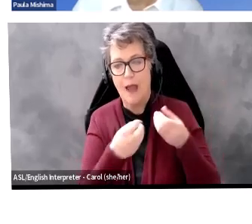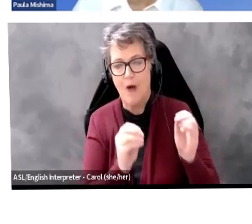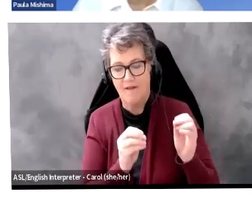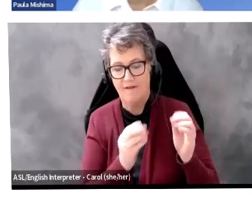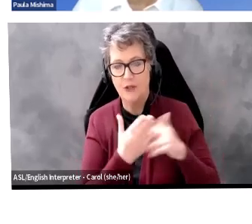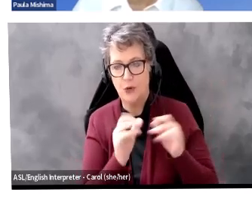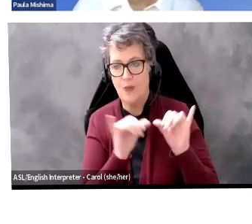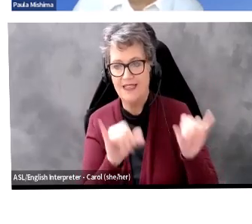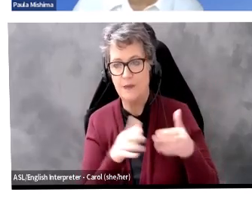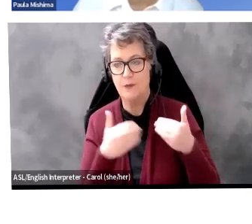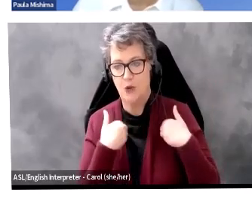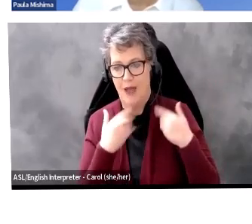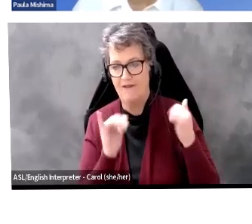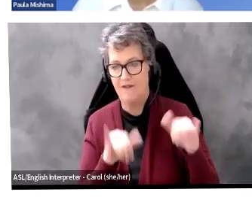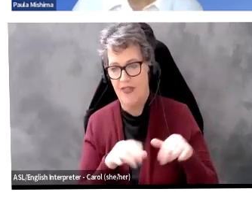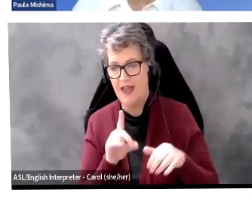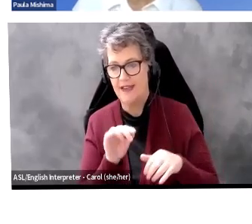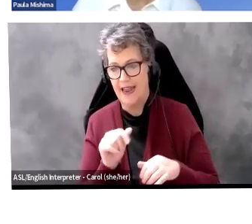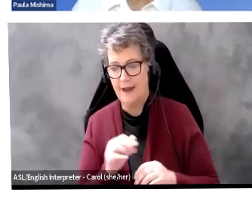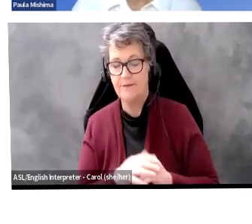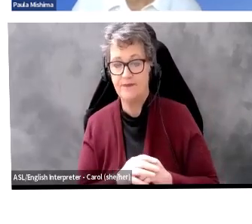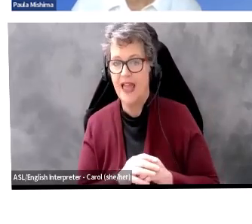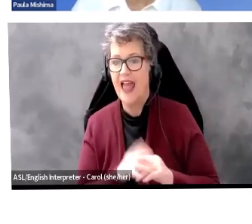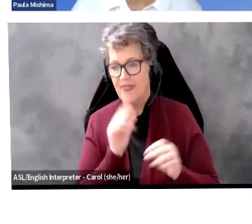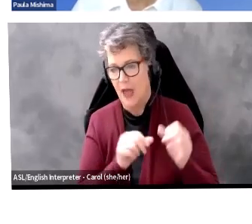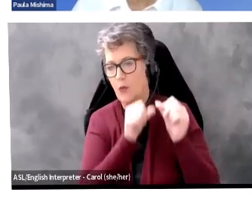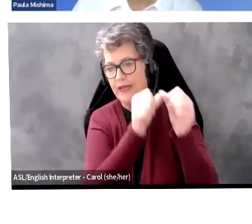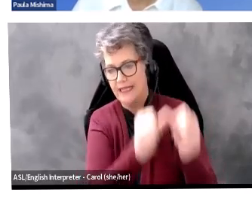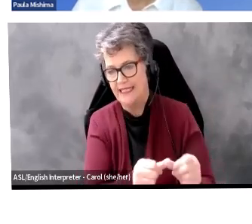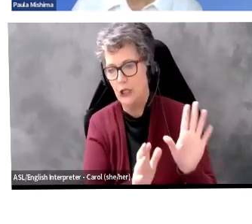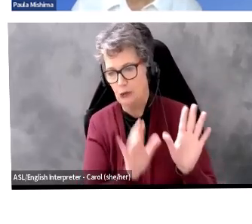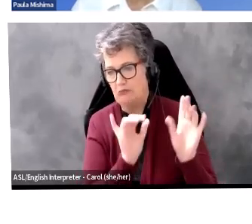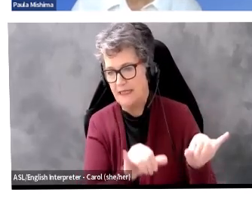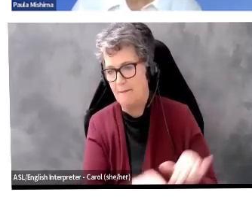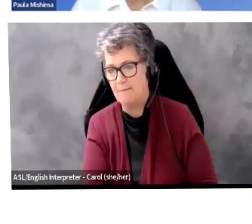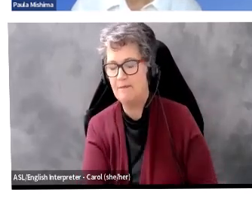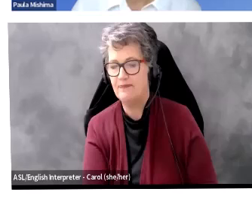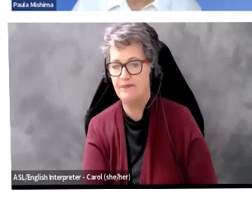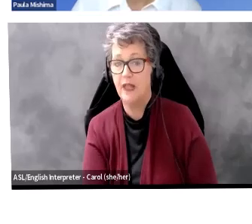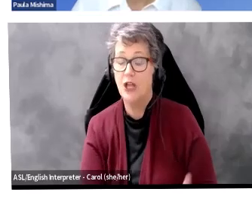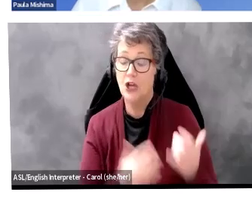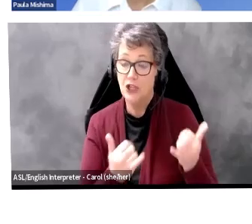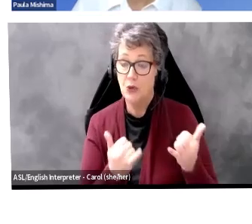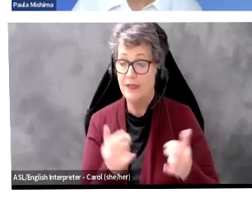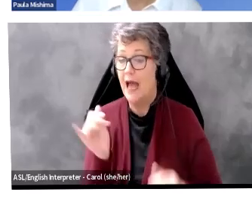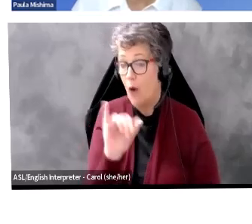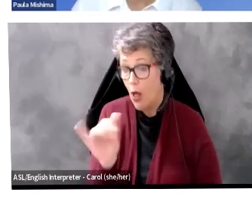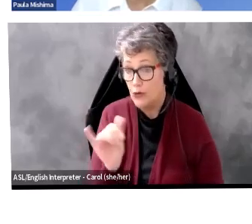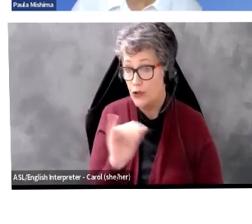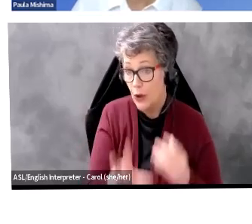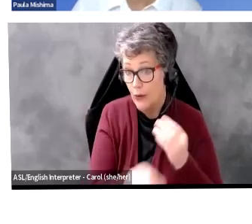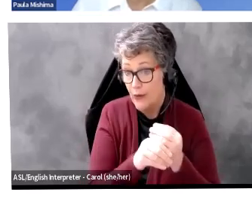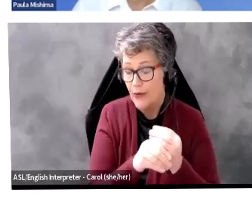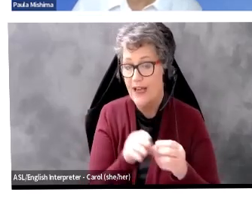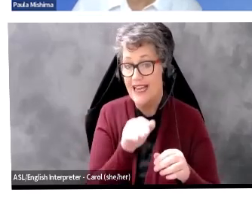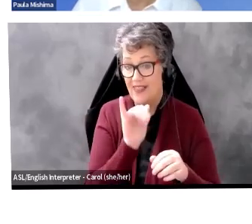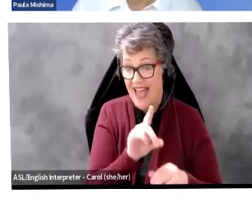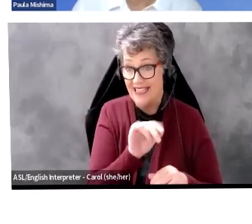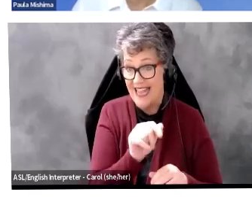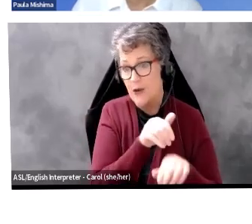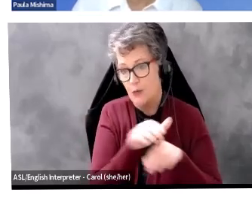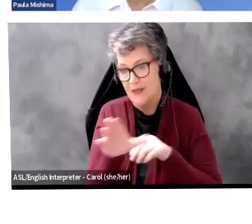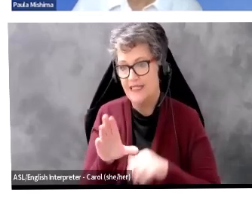the system that they have for that data. That will continue. You will now also send this data